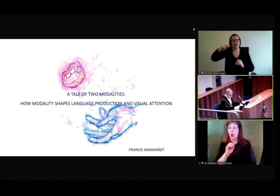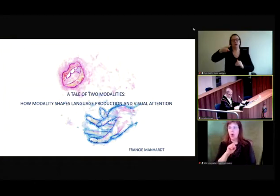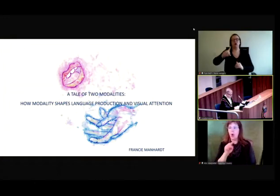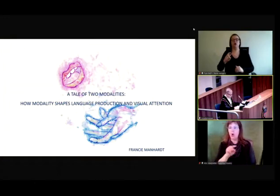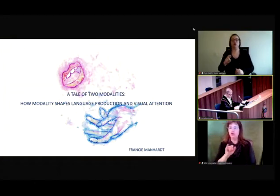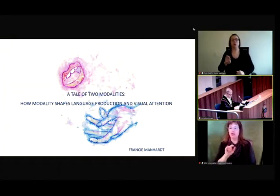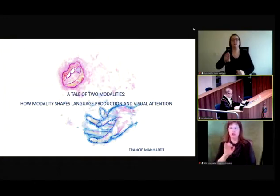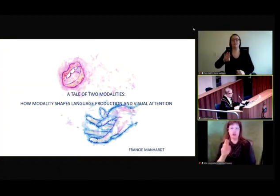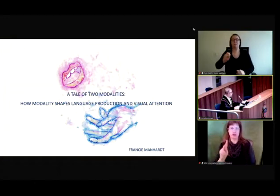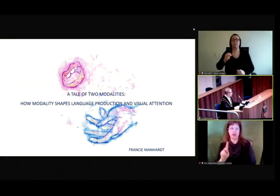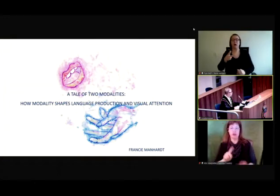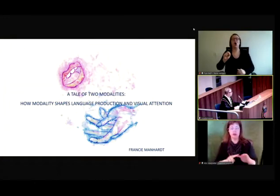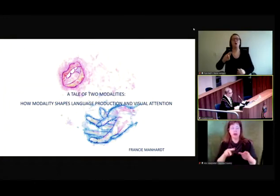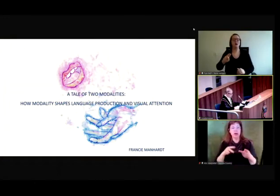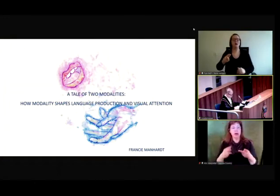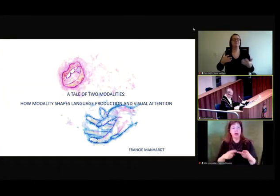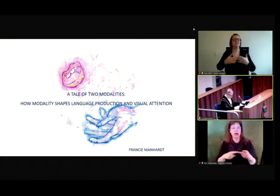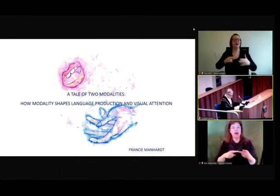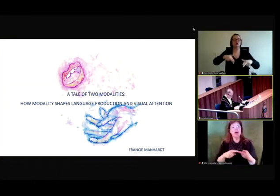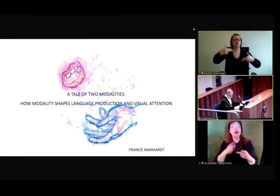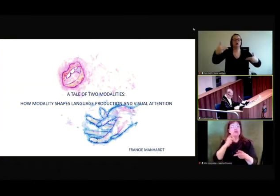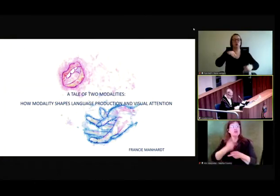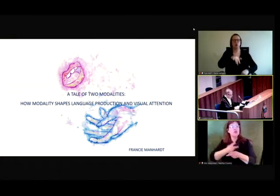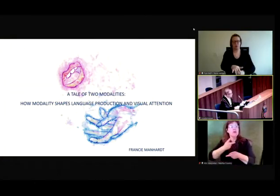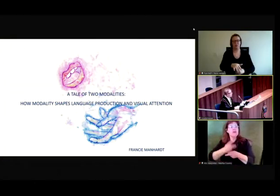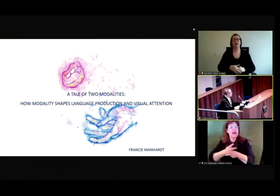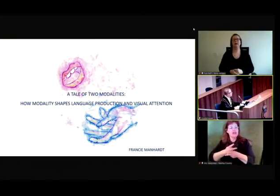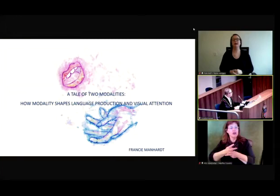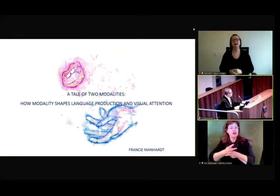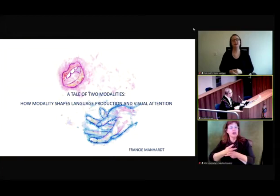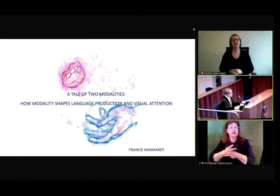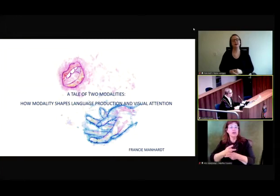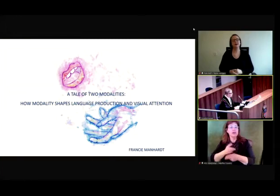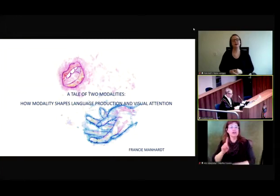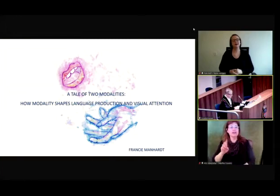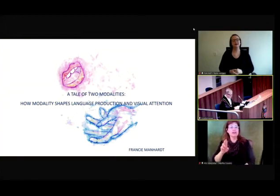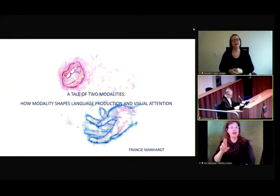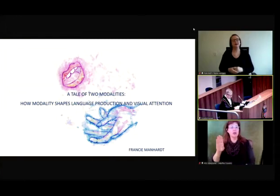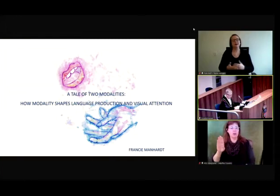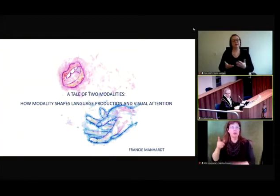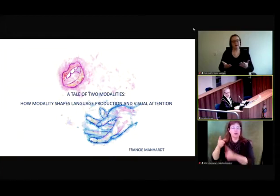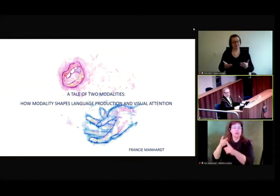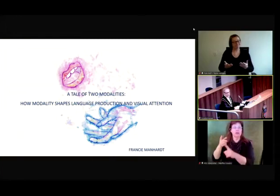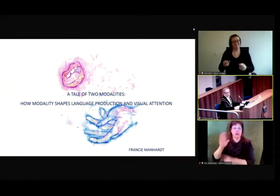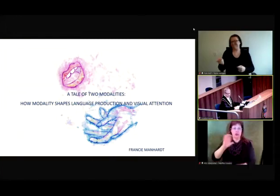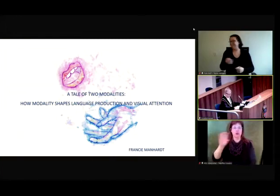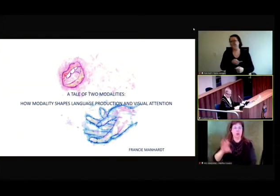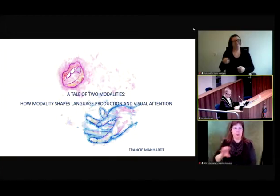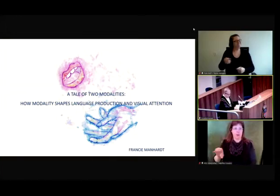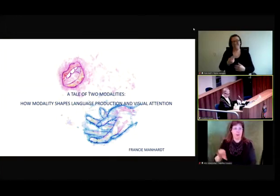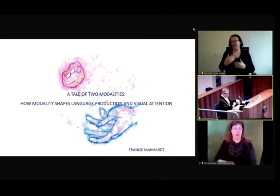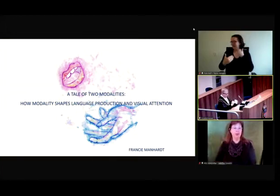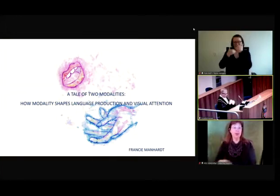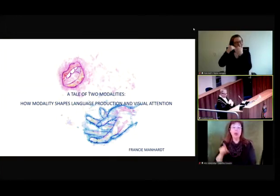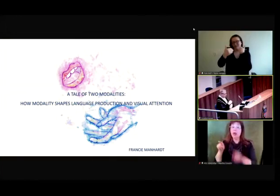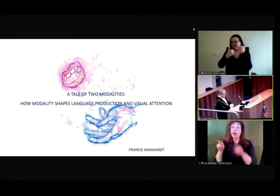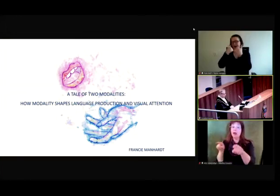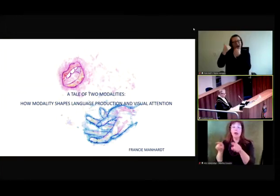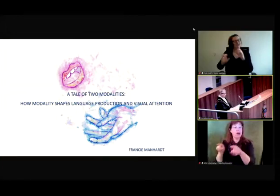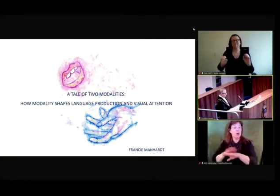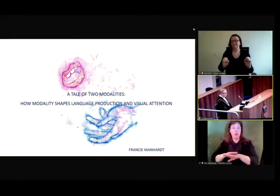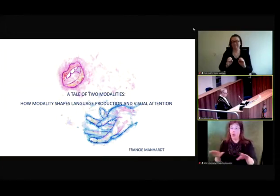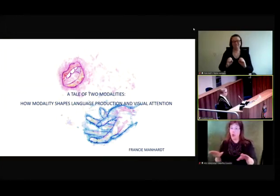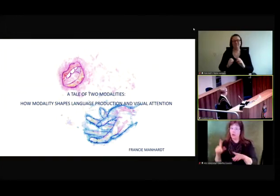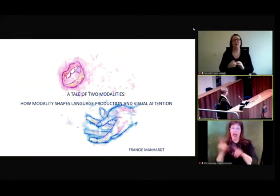Brouwer, present on Zoom. They are not going to ask any questions, as they